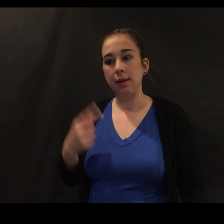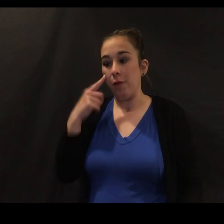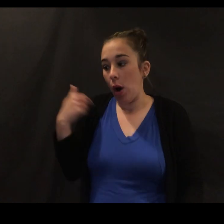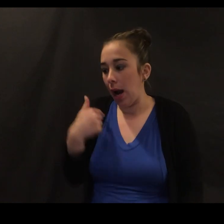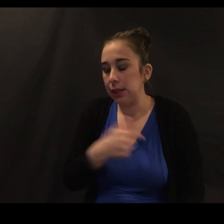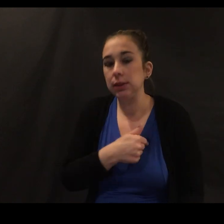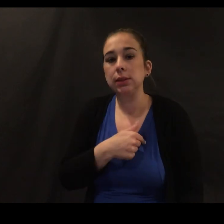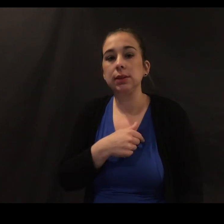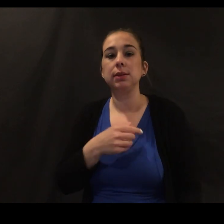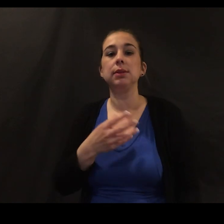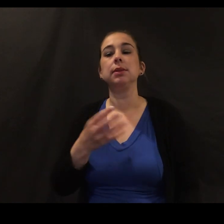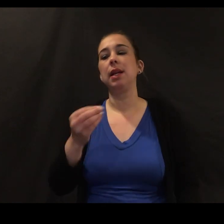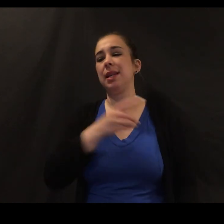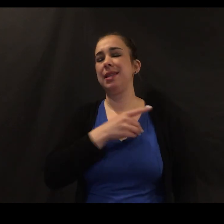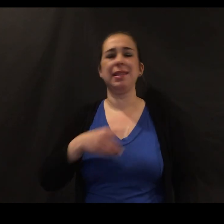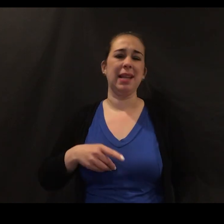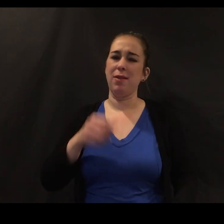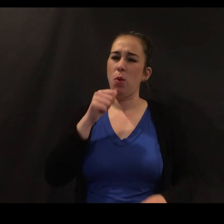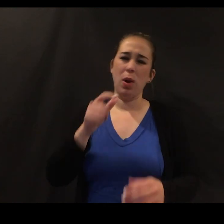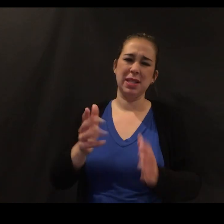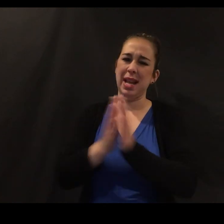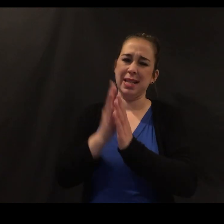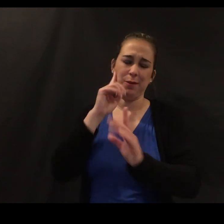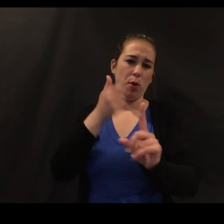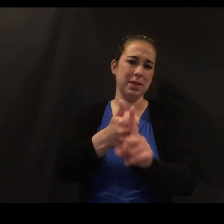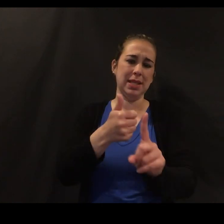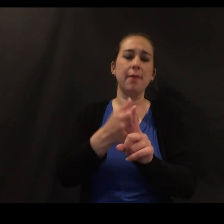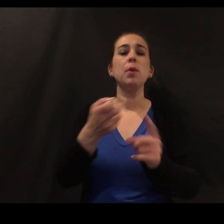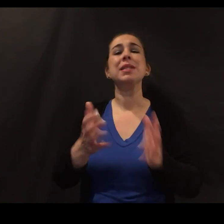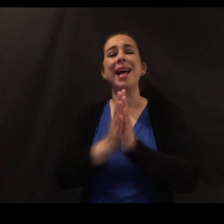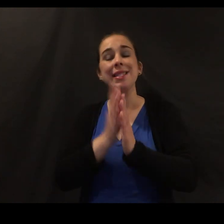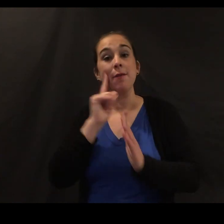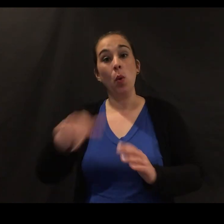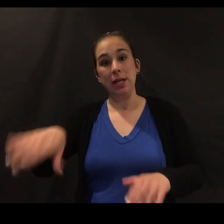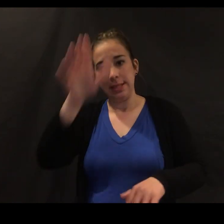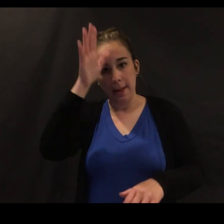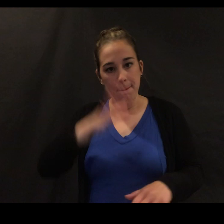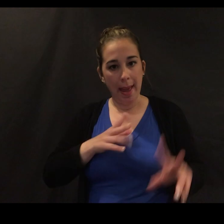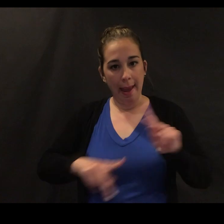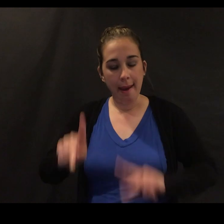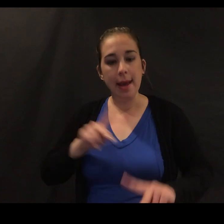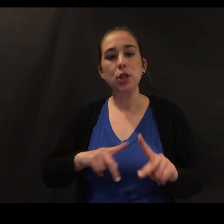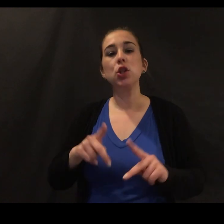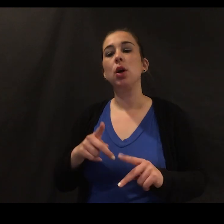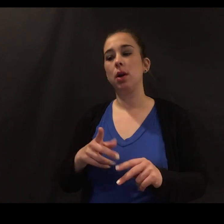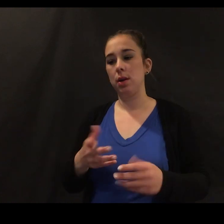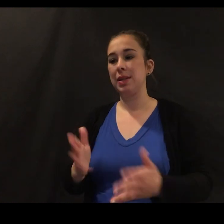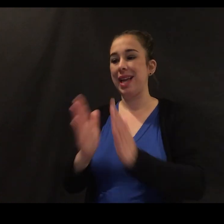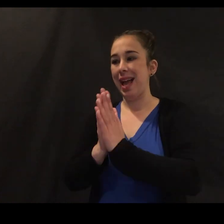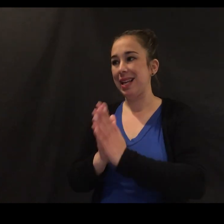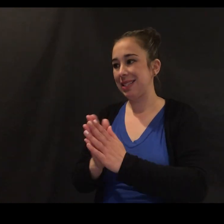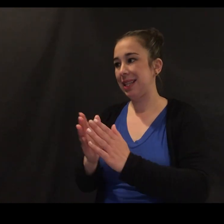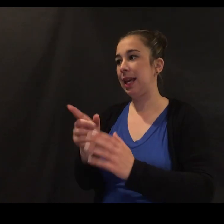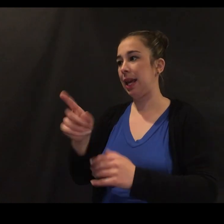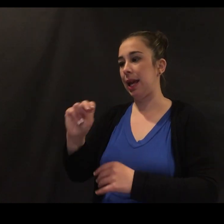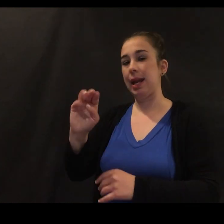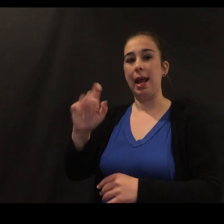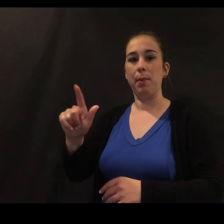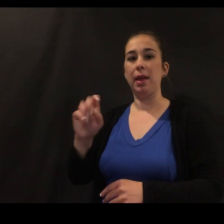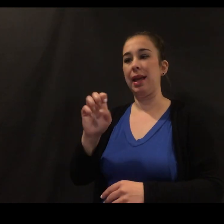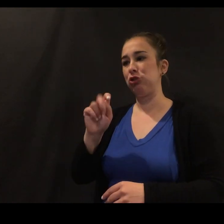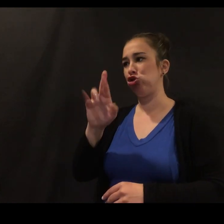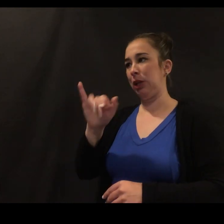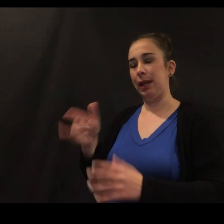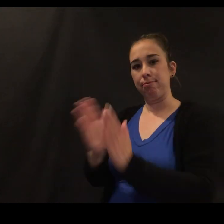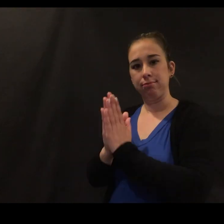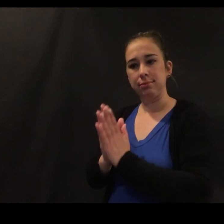David really was not asking for himself. He was asking for his men. He's making an entreaty to Nabal. And Nabal responds, "No, I'm not doing anything